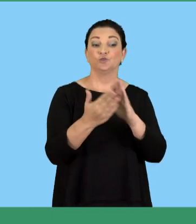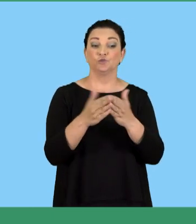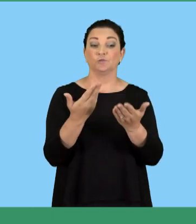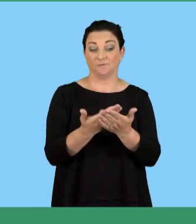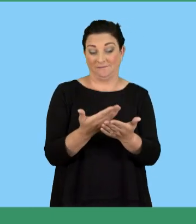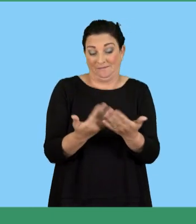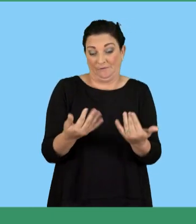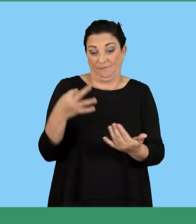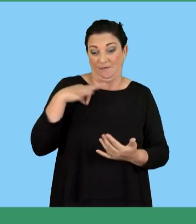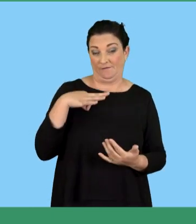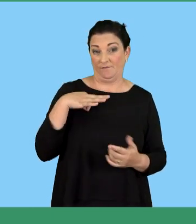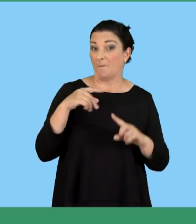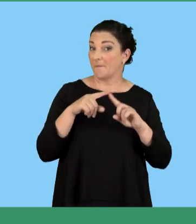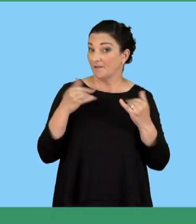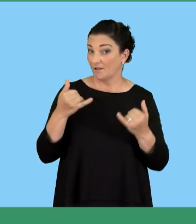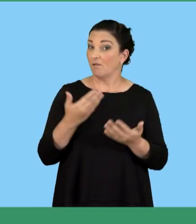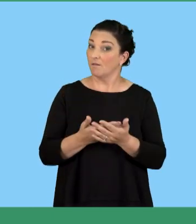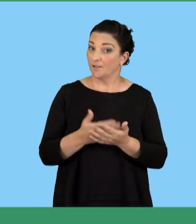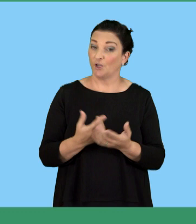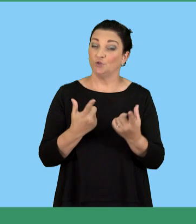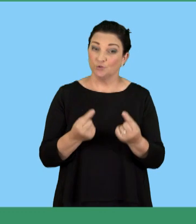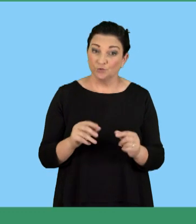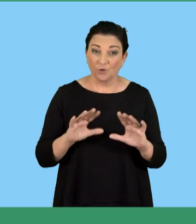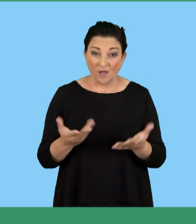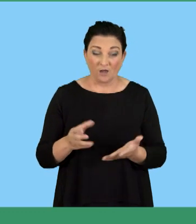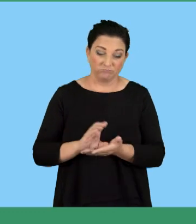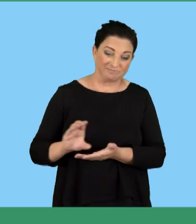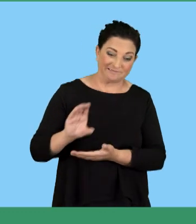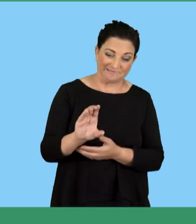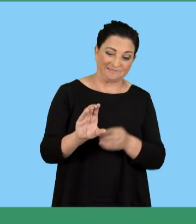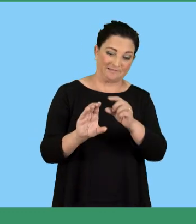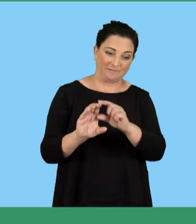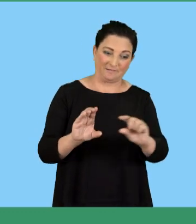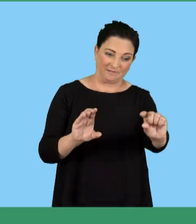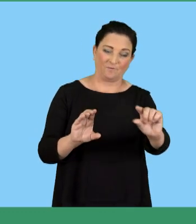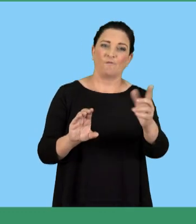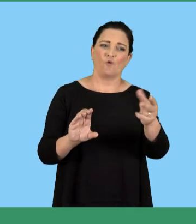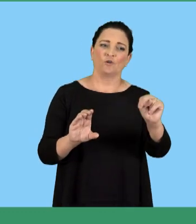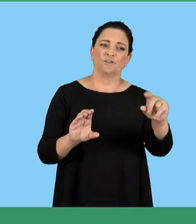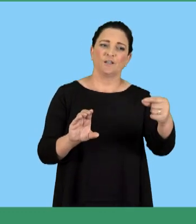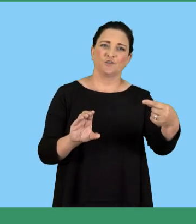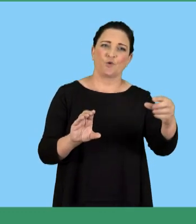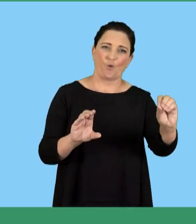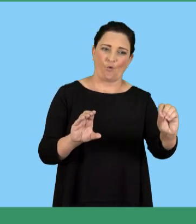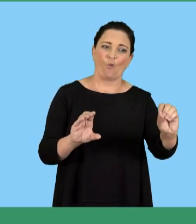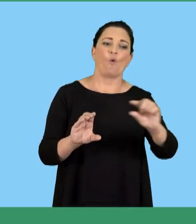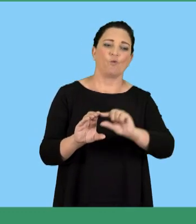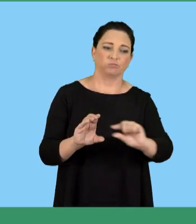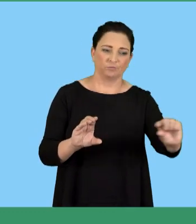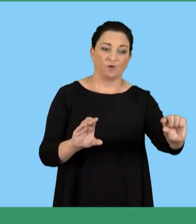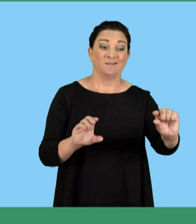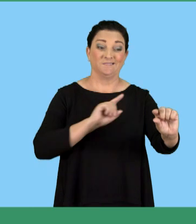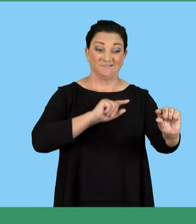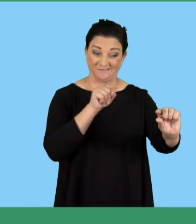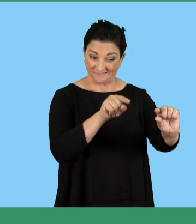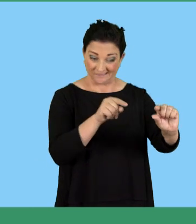which they operate. Remember, they can do this through charitable contributions to the NGOs, especially NGOs that